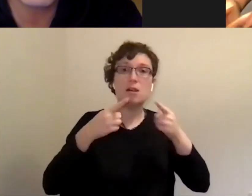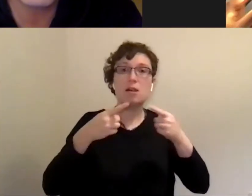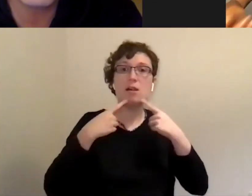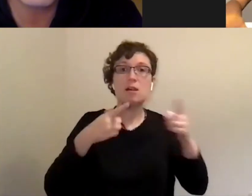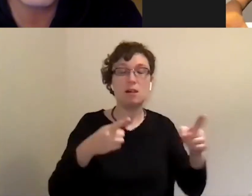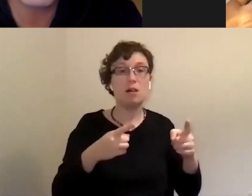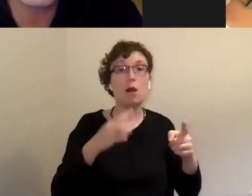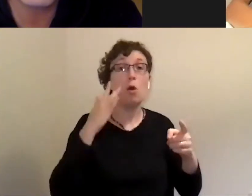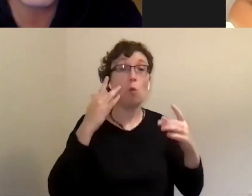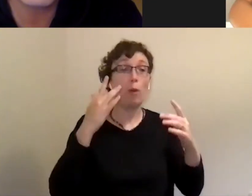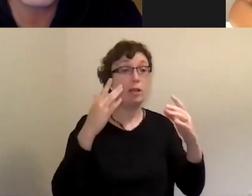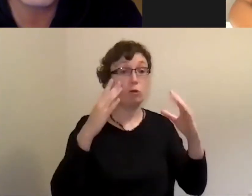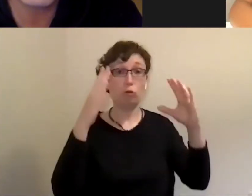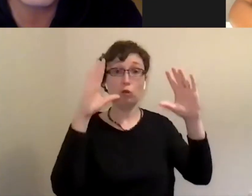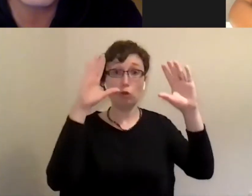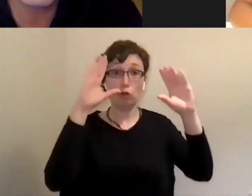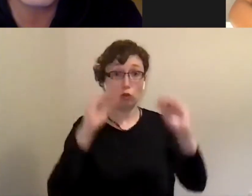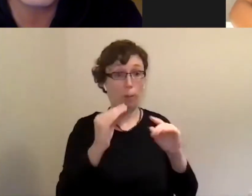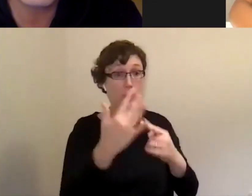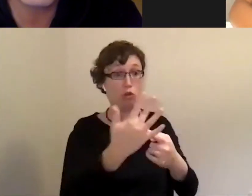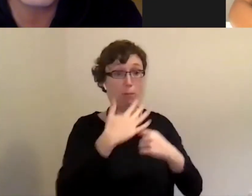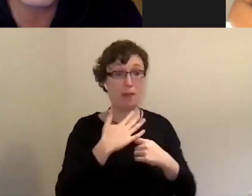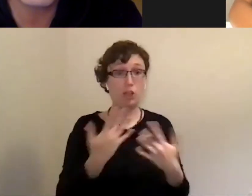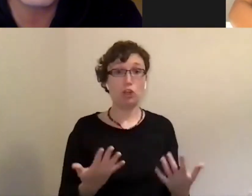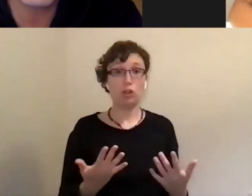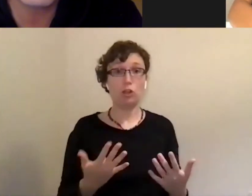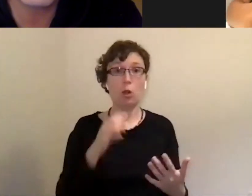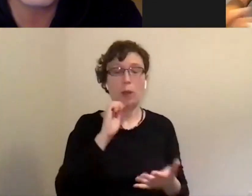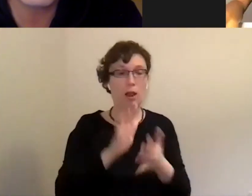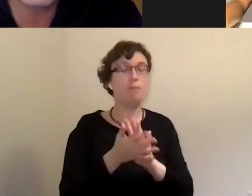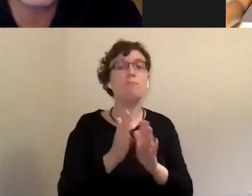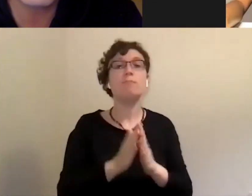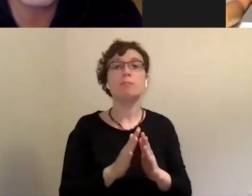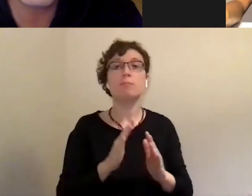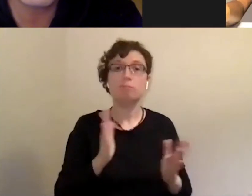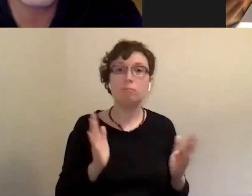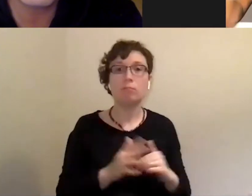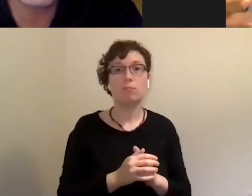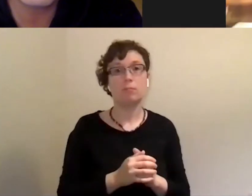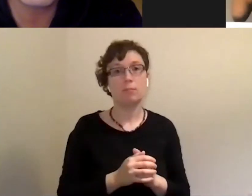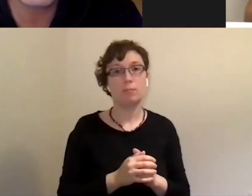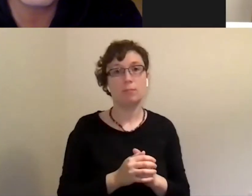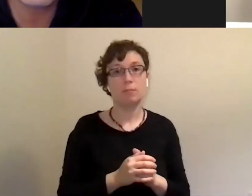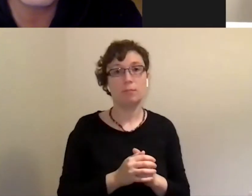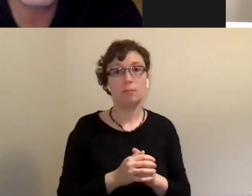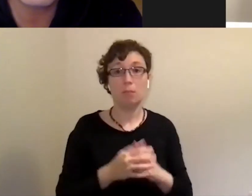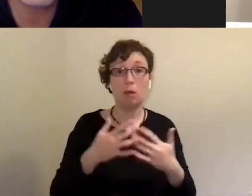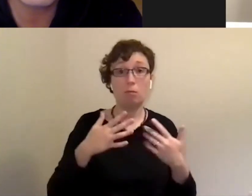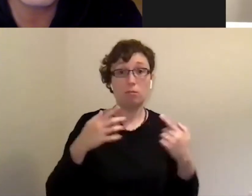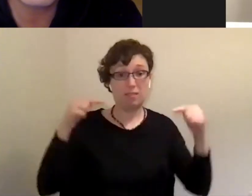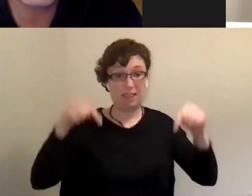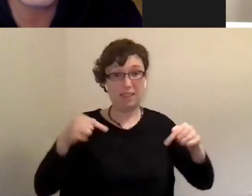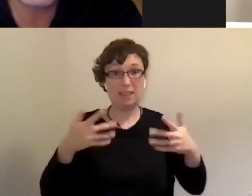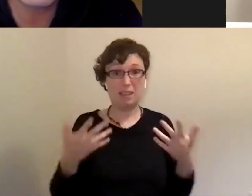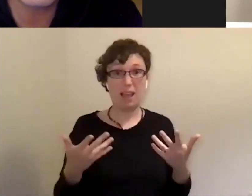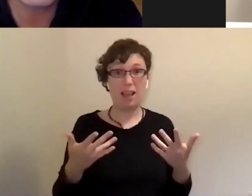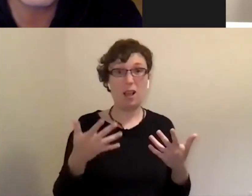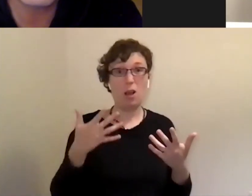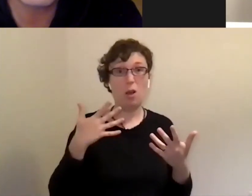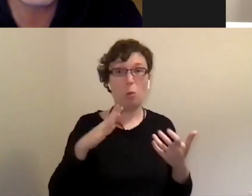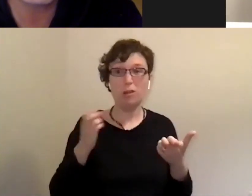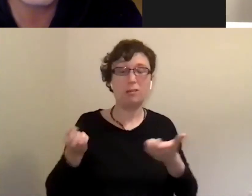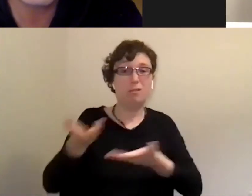had to understand. So I just wanted to speak about what people could do maybe to be a